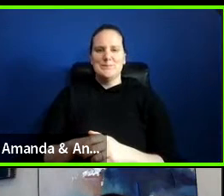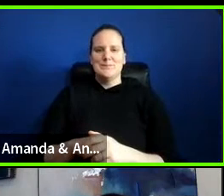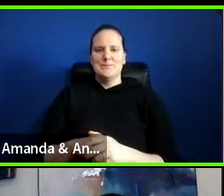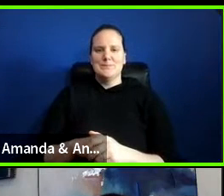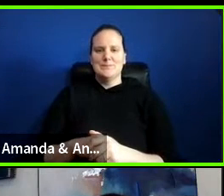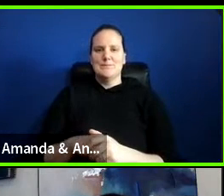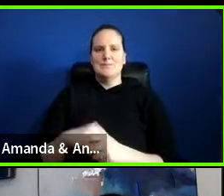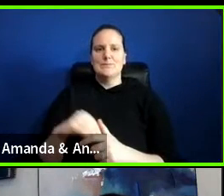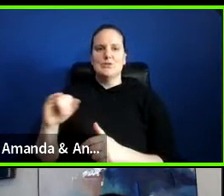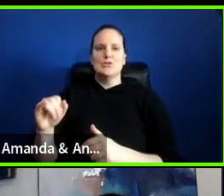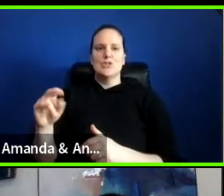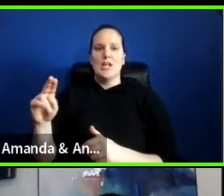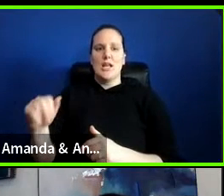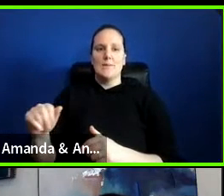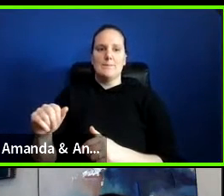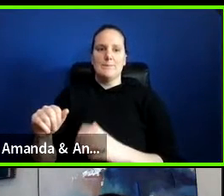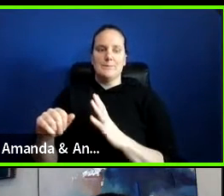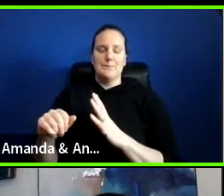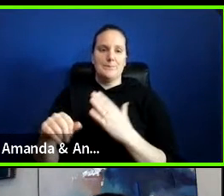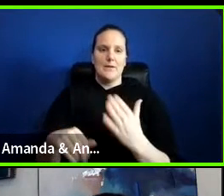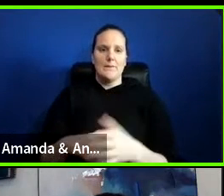Jana? Thank you.